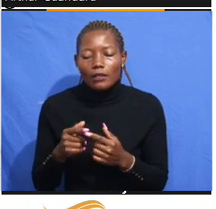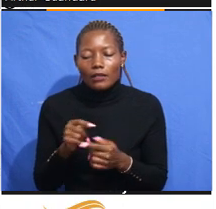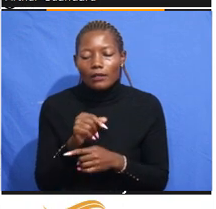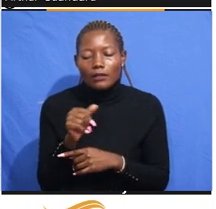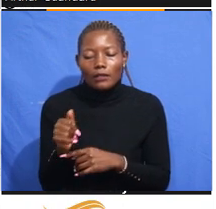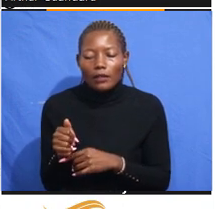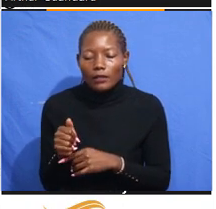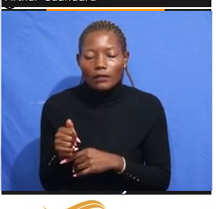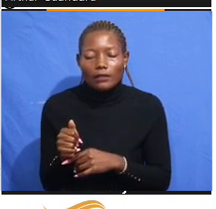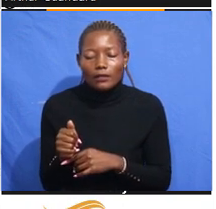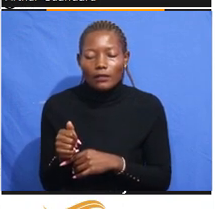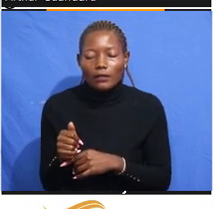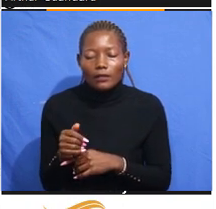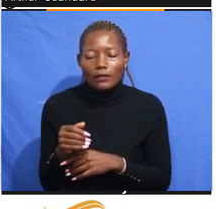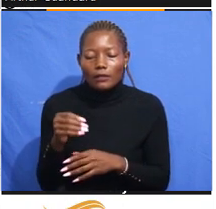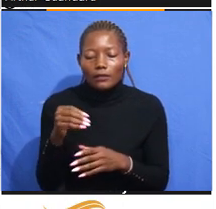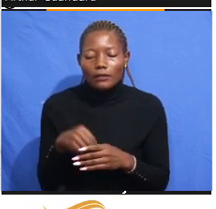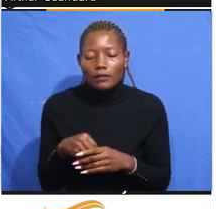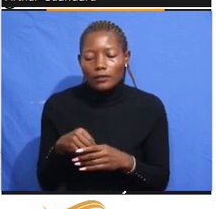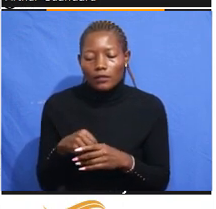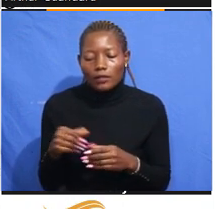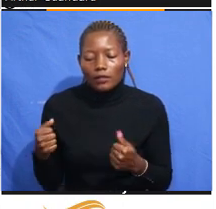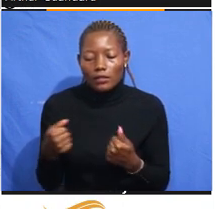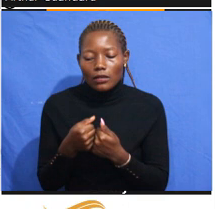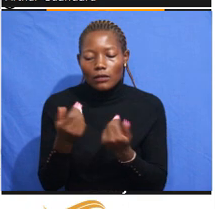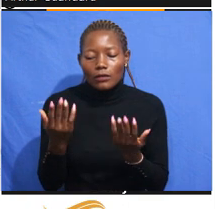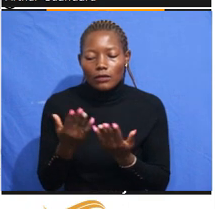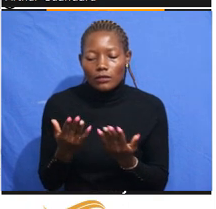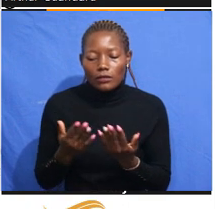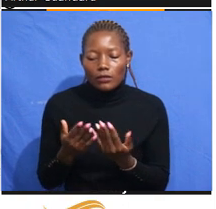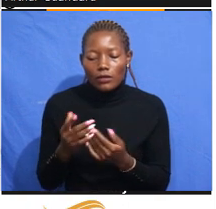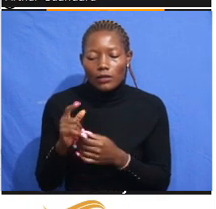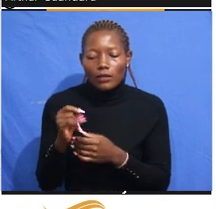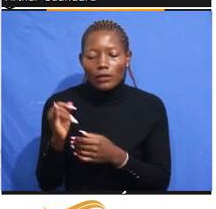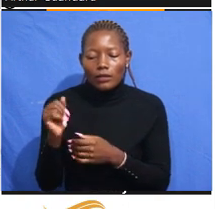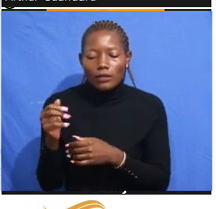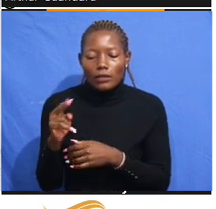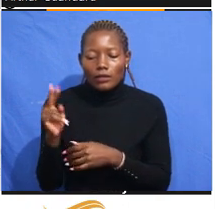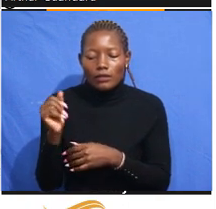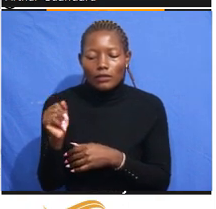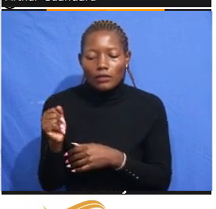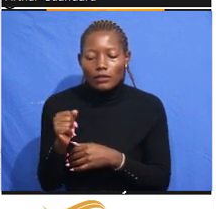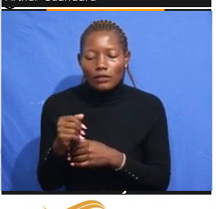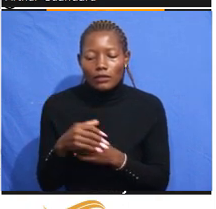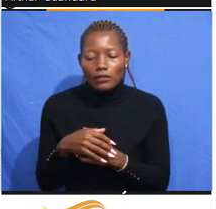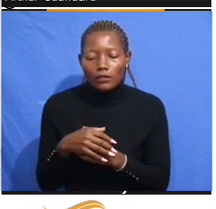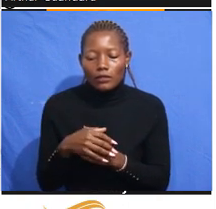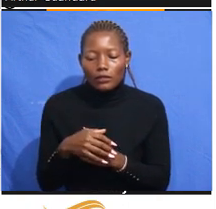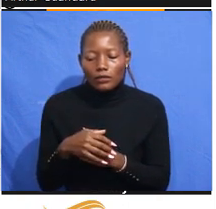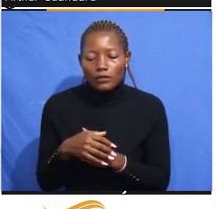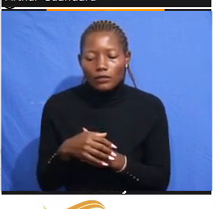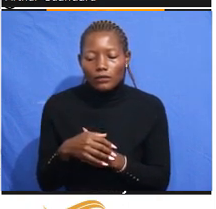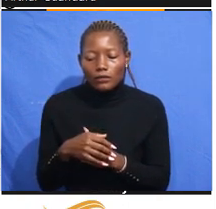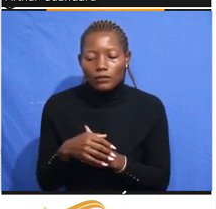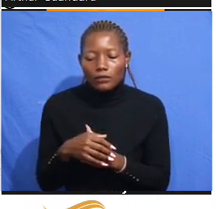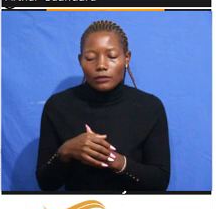internal respiration takes place now at the tissues, again by diffusion. So